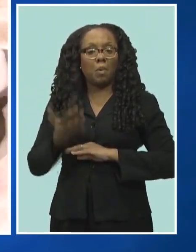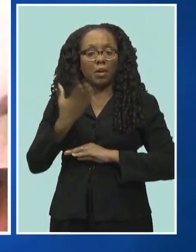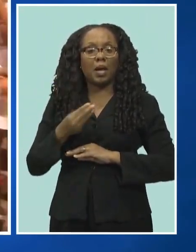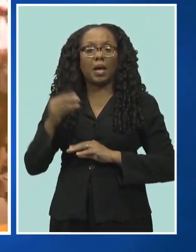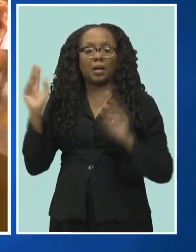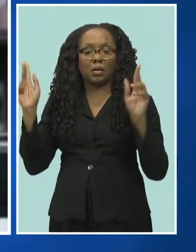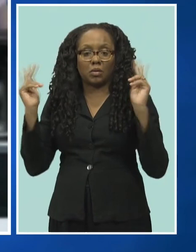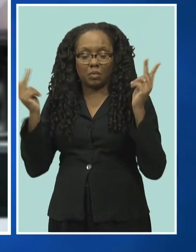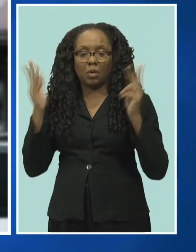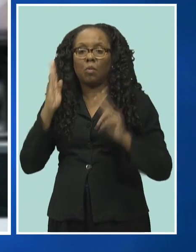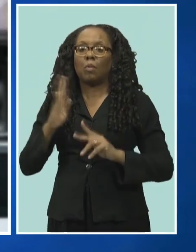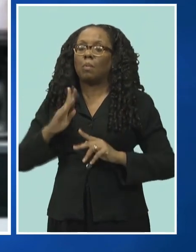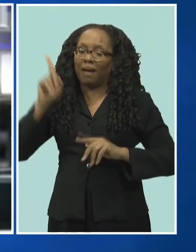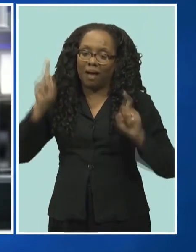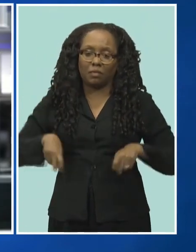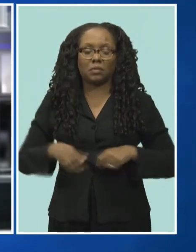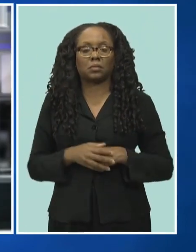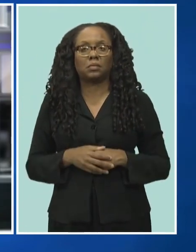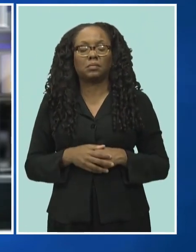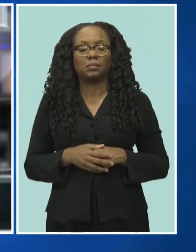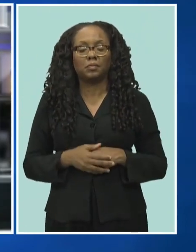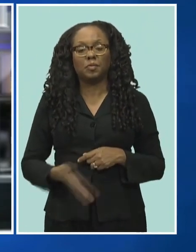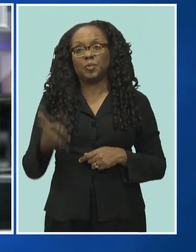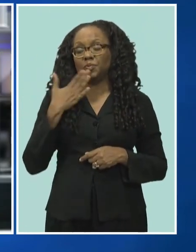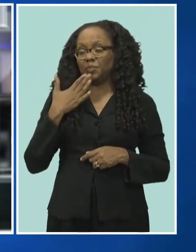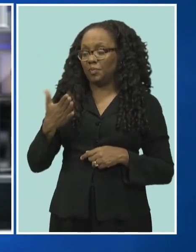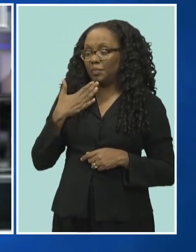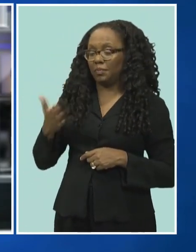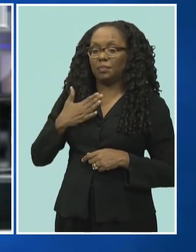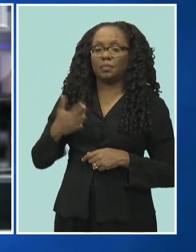mandatory. Lisa? Thank you very much for that comprehensive report, Sharika.